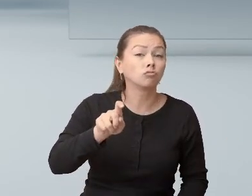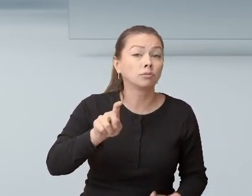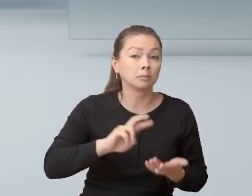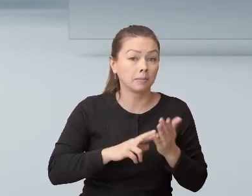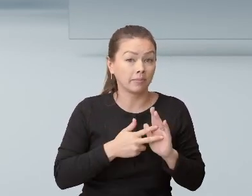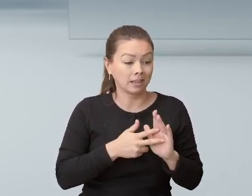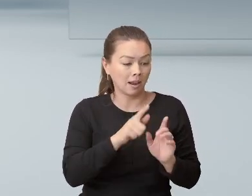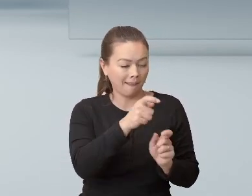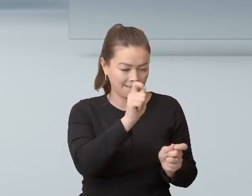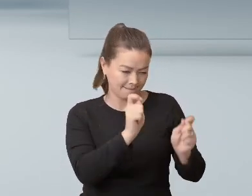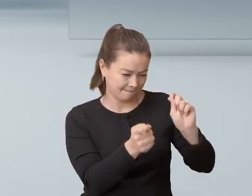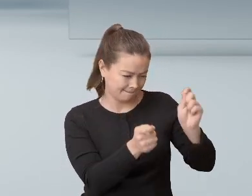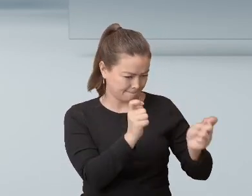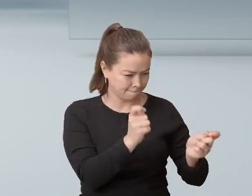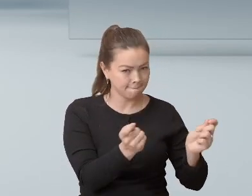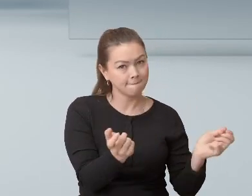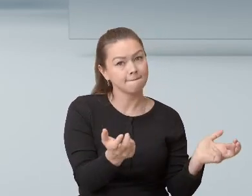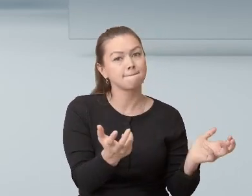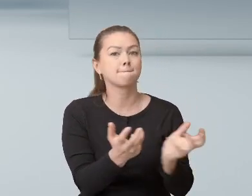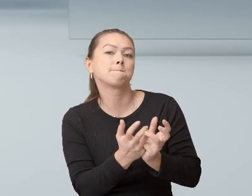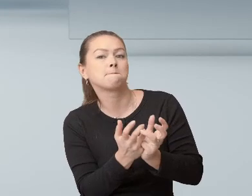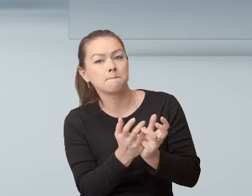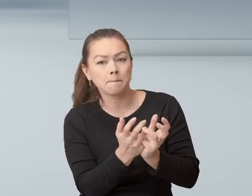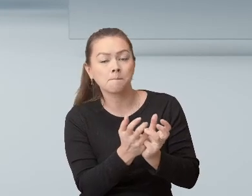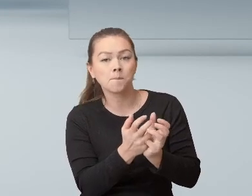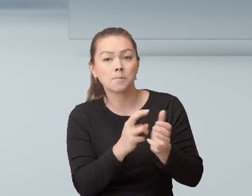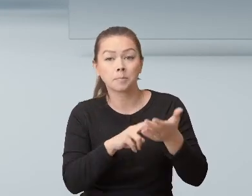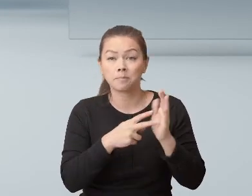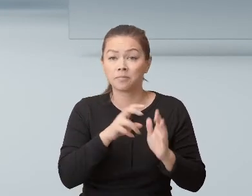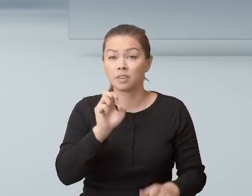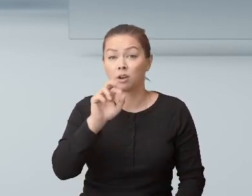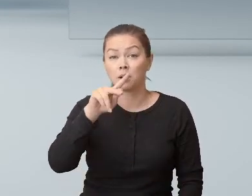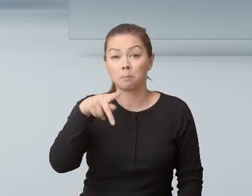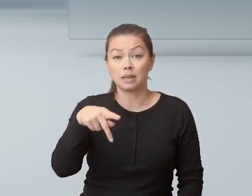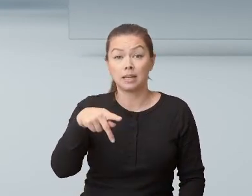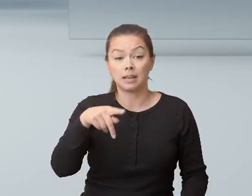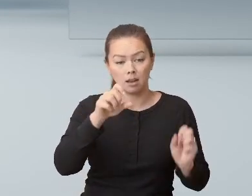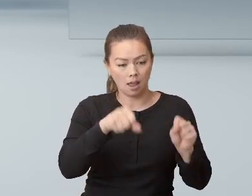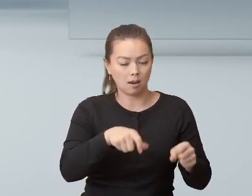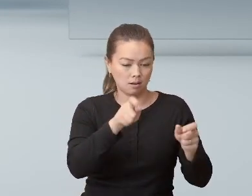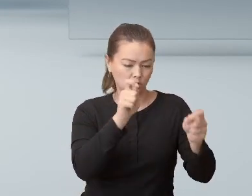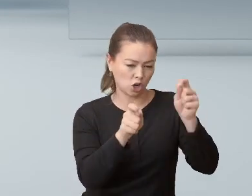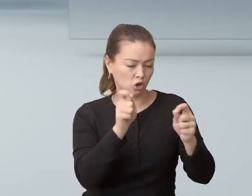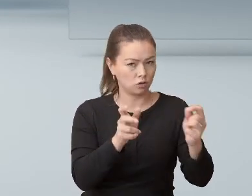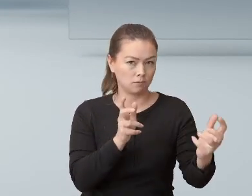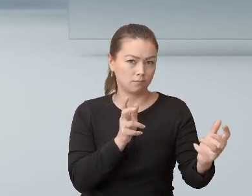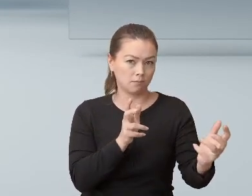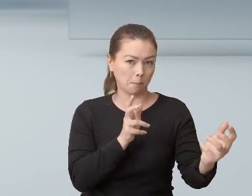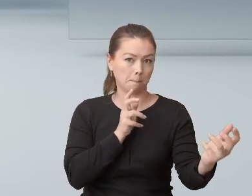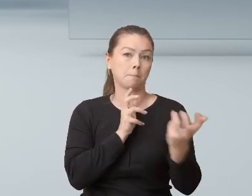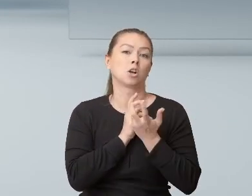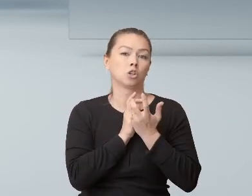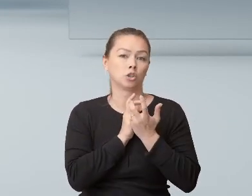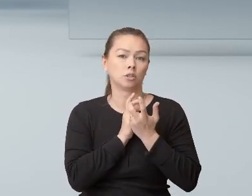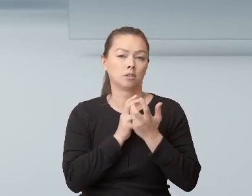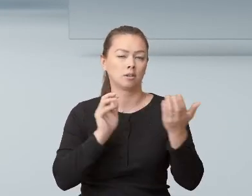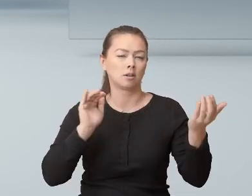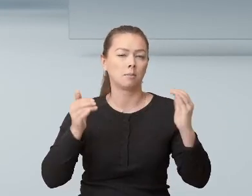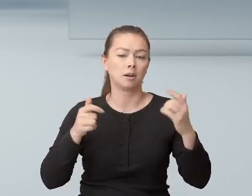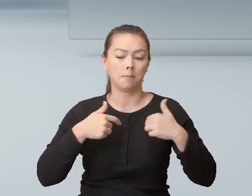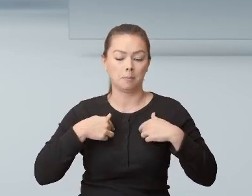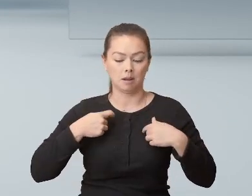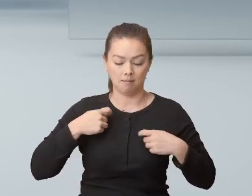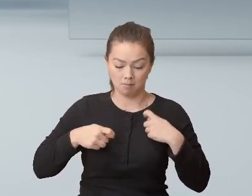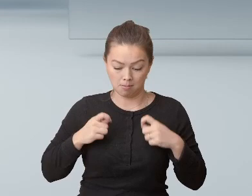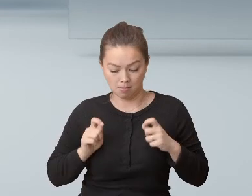into what Business Central offers, so we can change for the ERP and not change the ERP for us, right? That's the term we like to use. But there's many options to